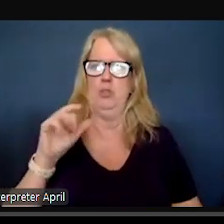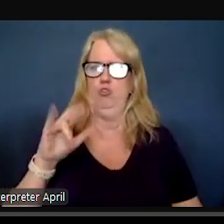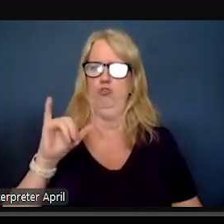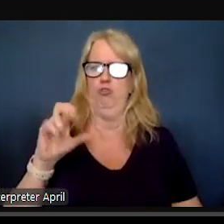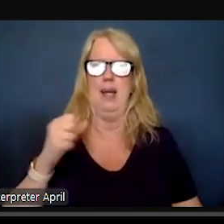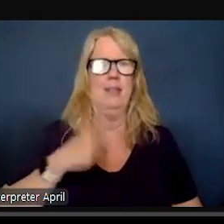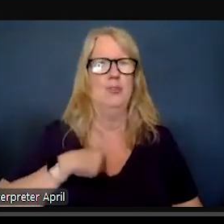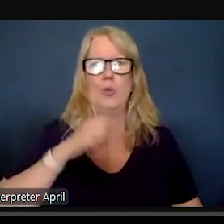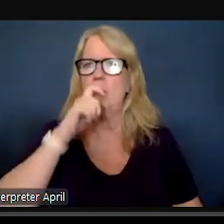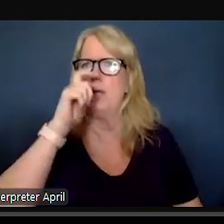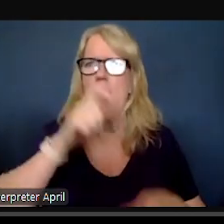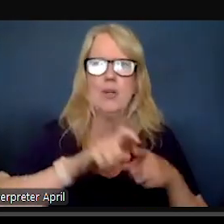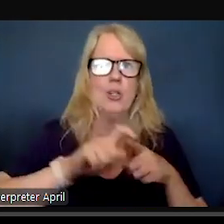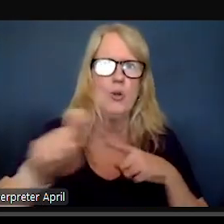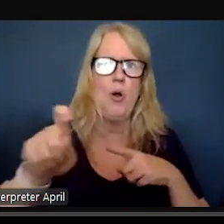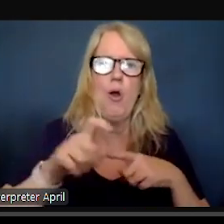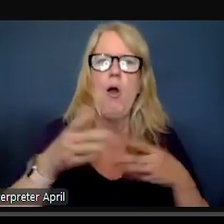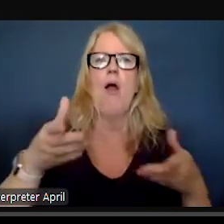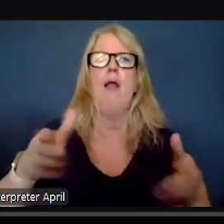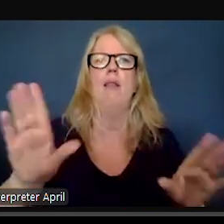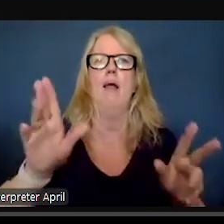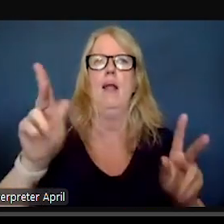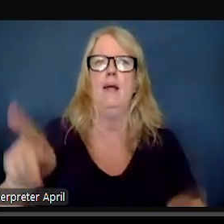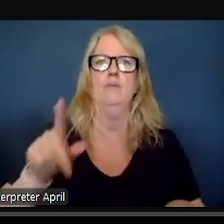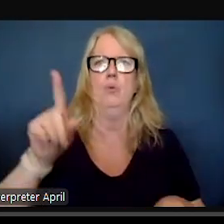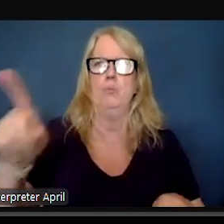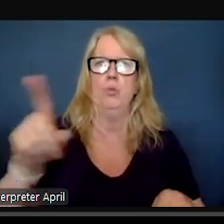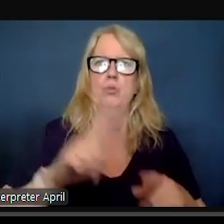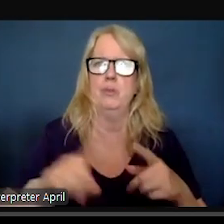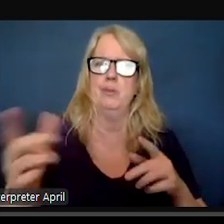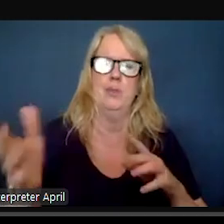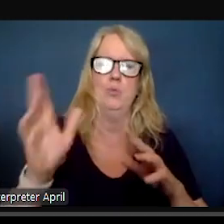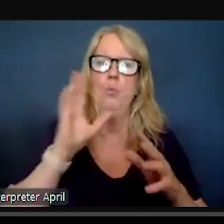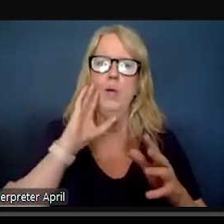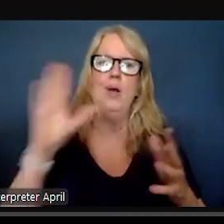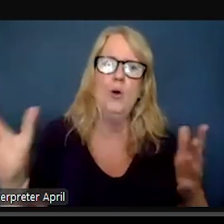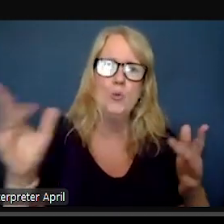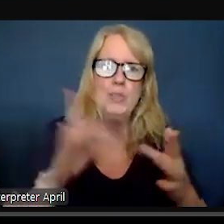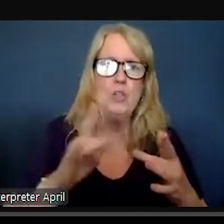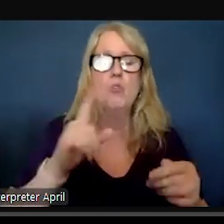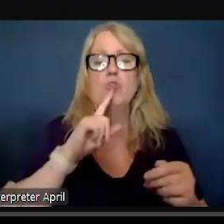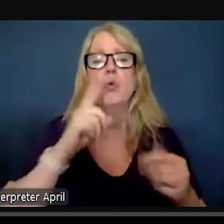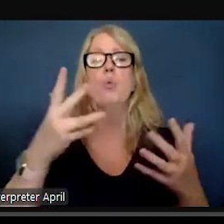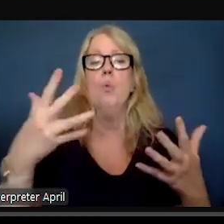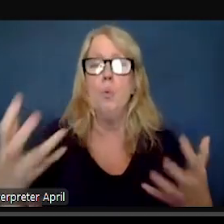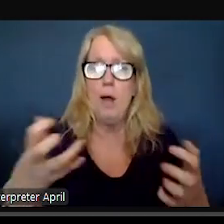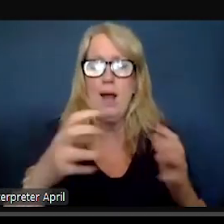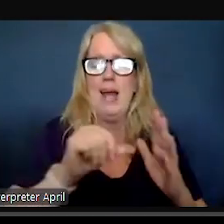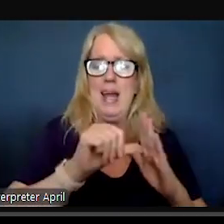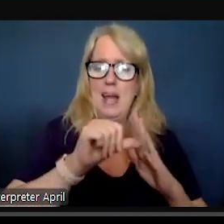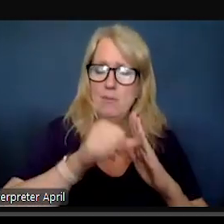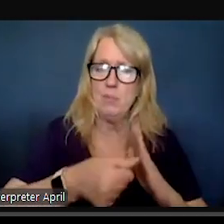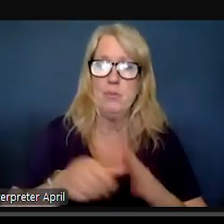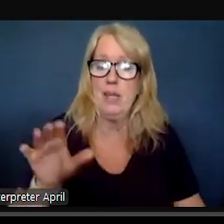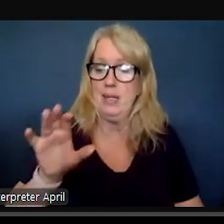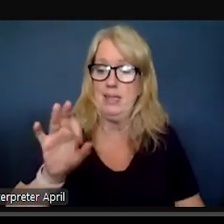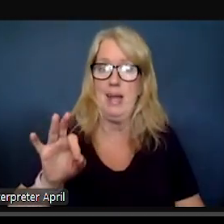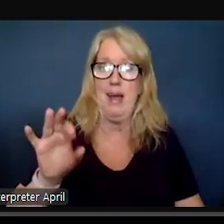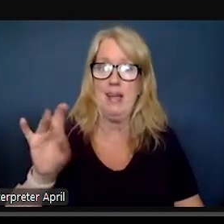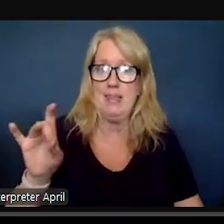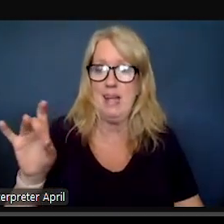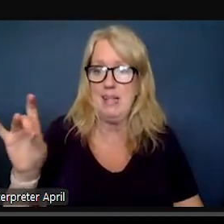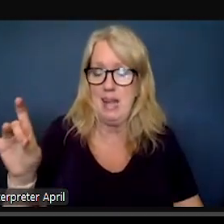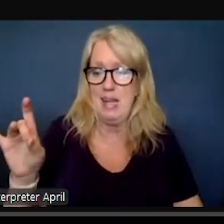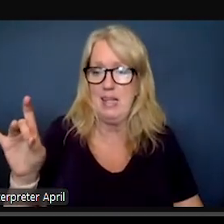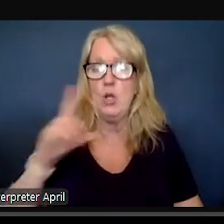going to not call and let someone else reach out. So we really want to emphasize that 988 is